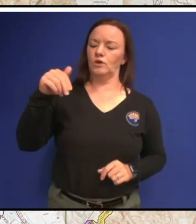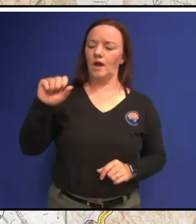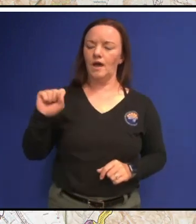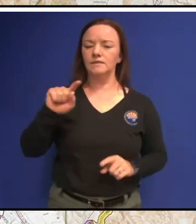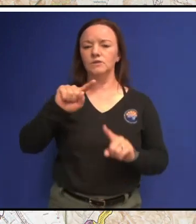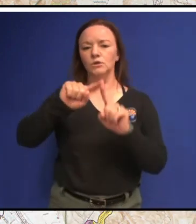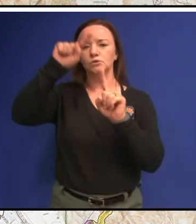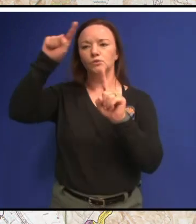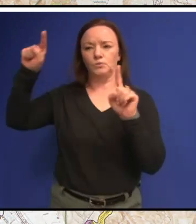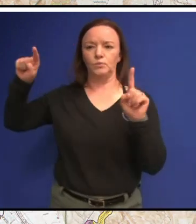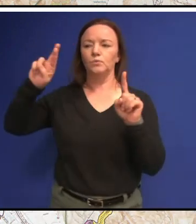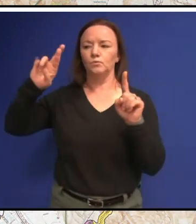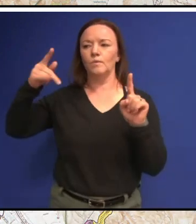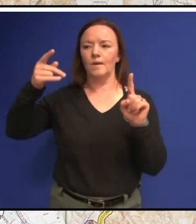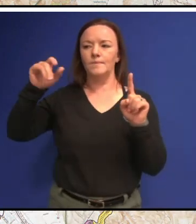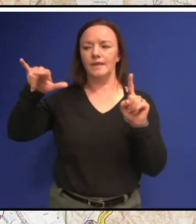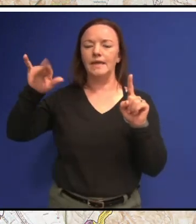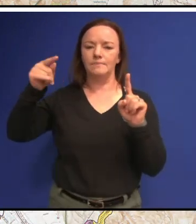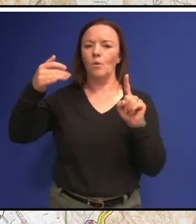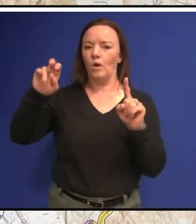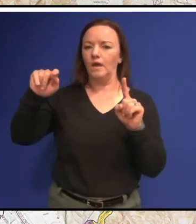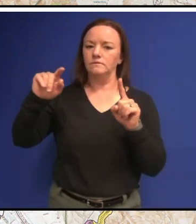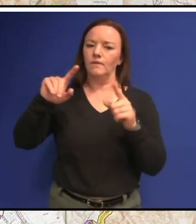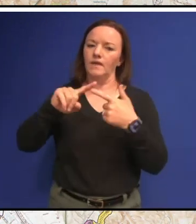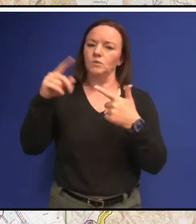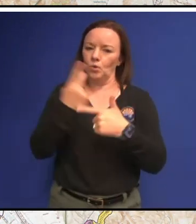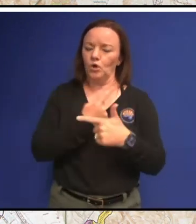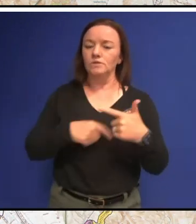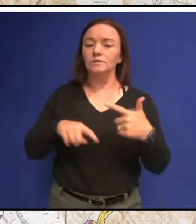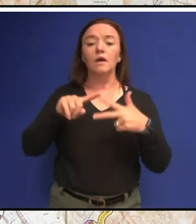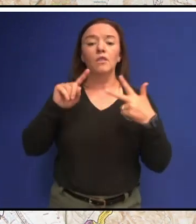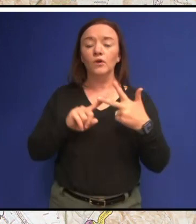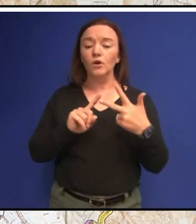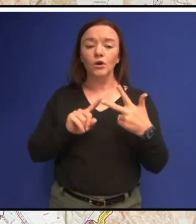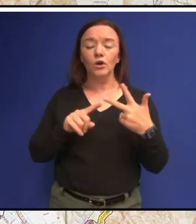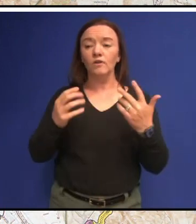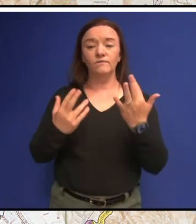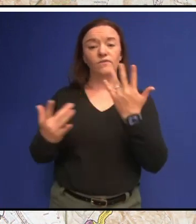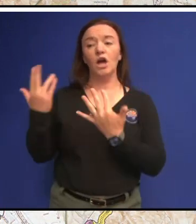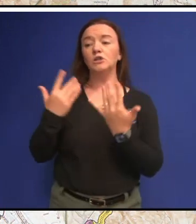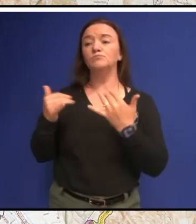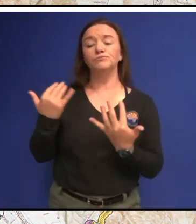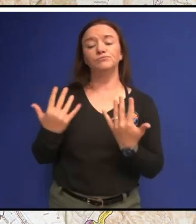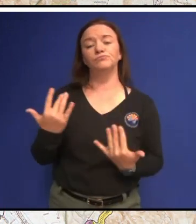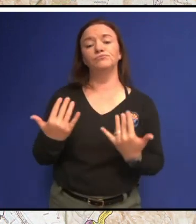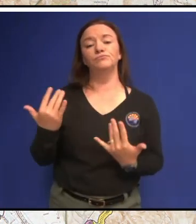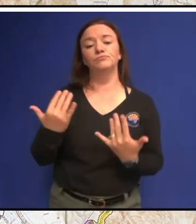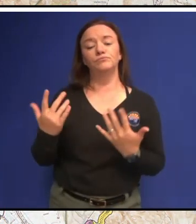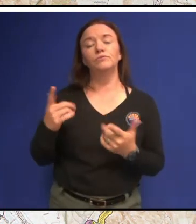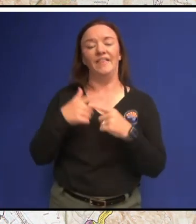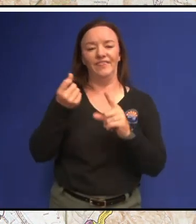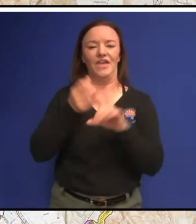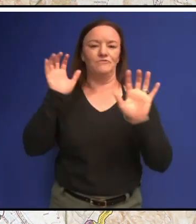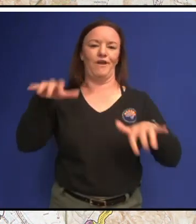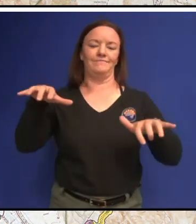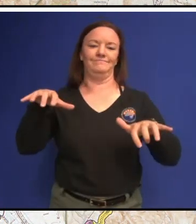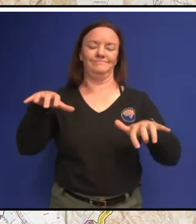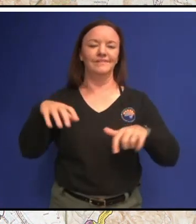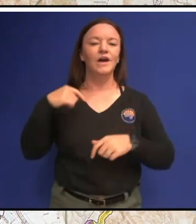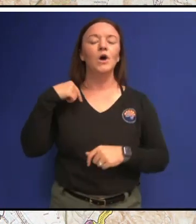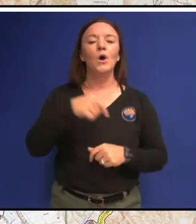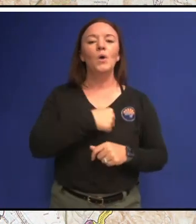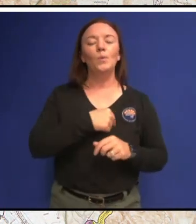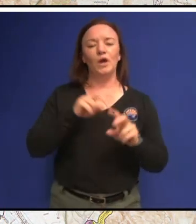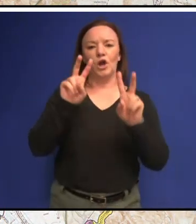third alternative is that the fire doesn't do much and then we get good rain. And so we're looking at all three of those, and they require a lot